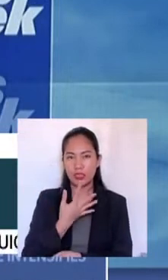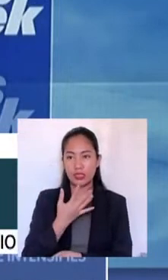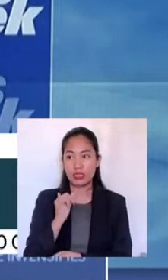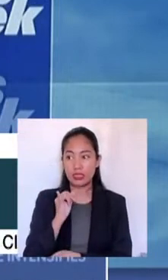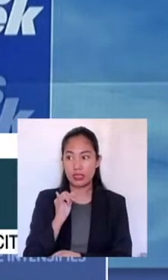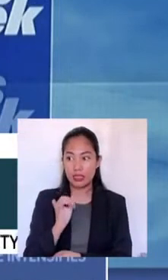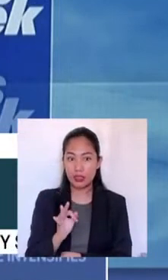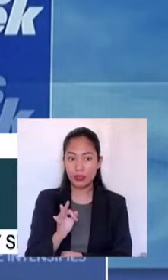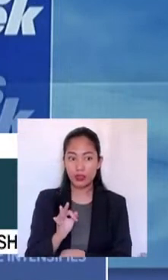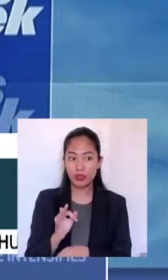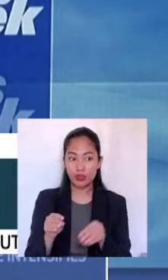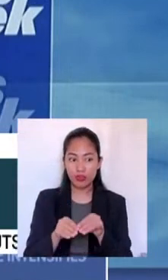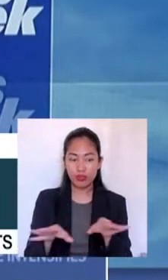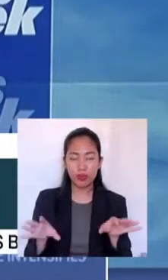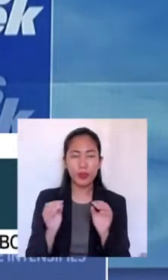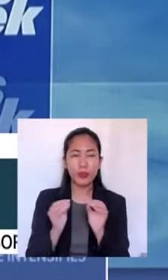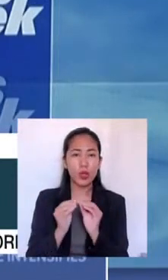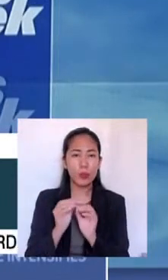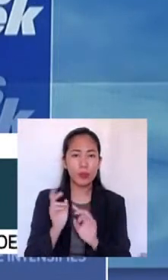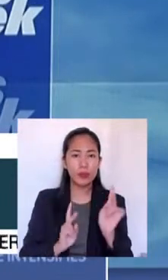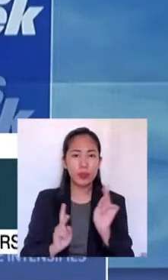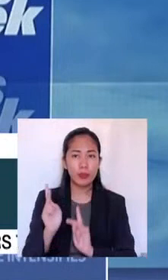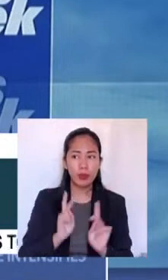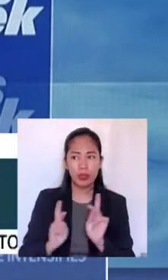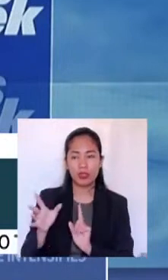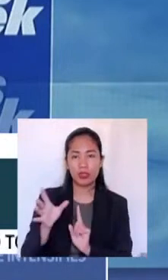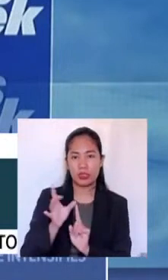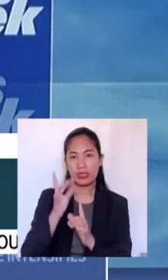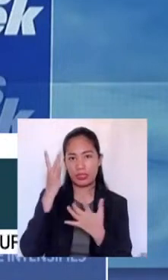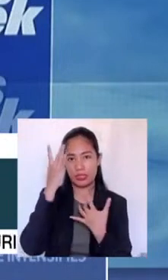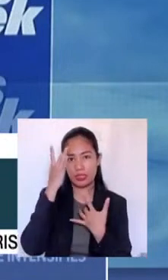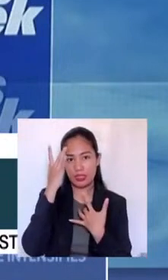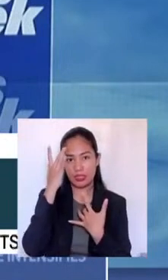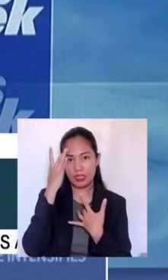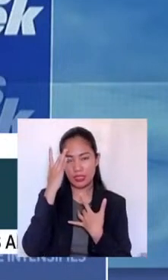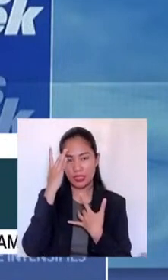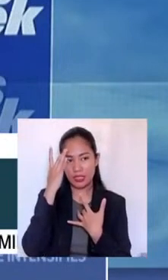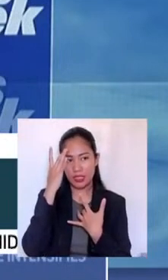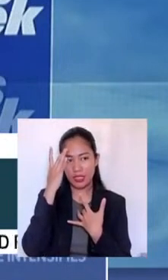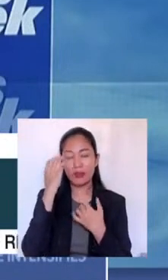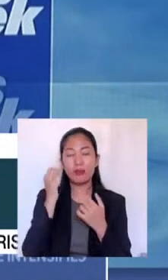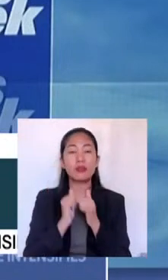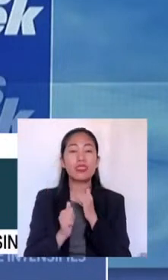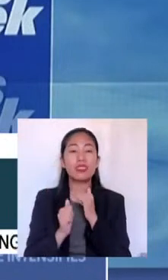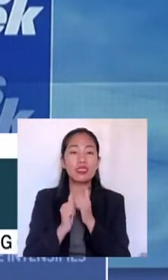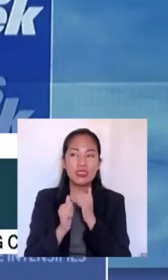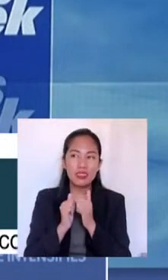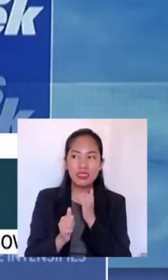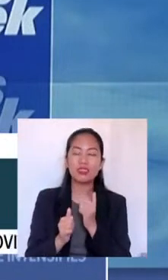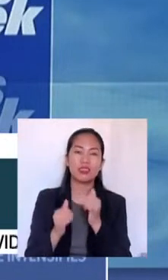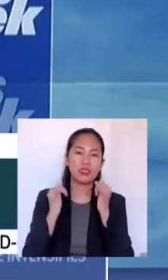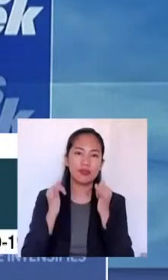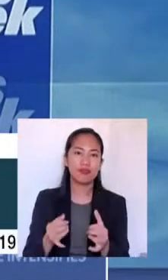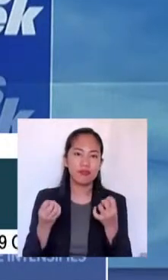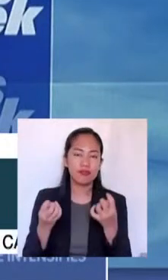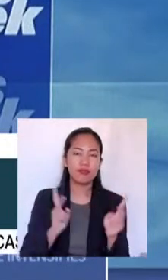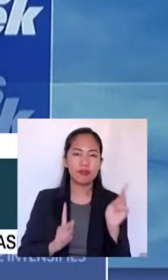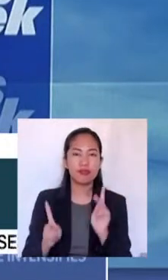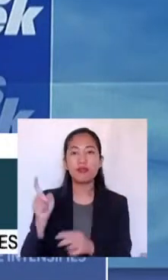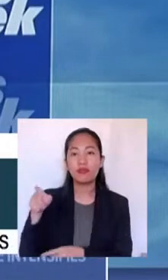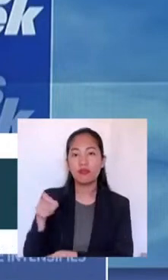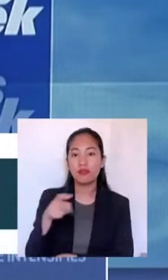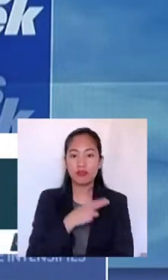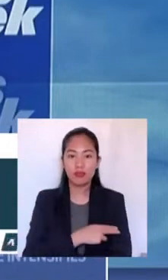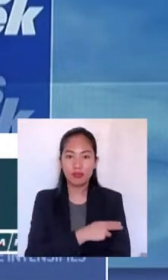people getting infected, the net amount is you're still going to get a lot of people that are going to be needing hospitalization. And that's the reason